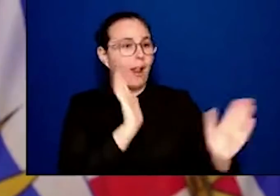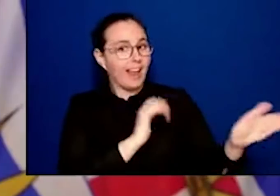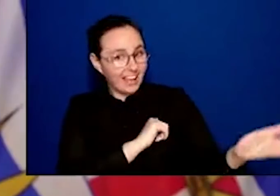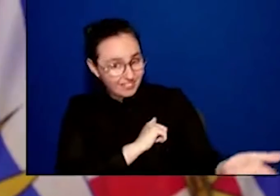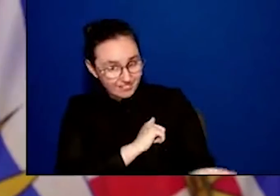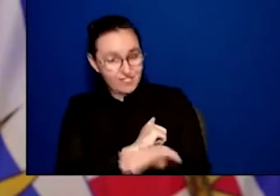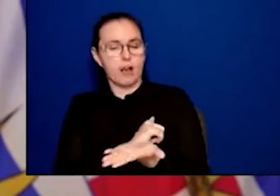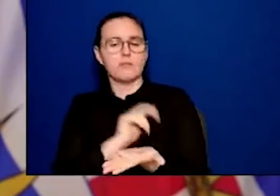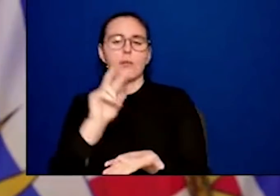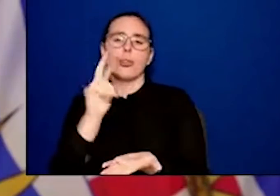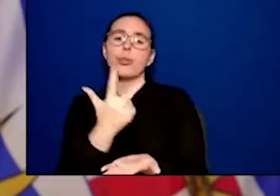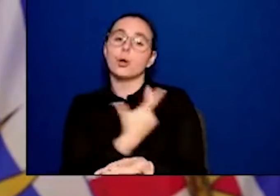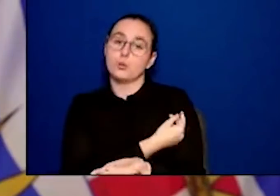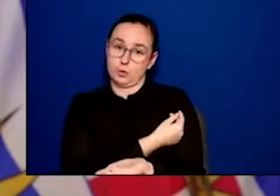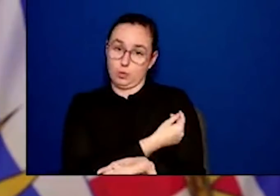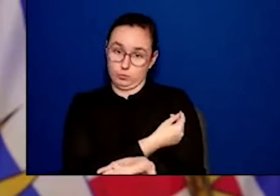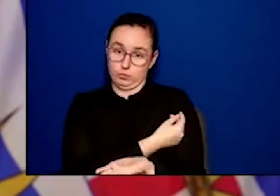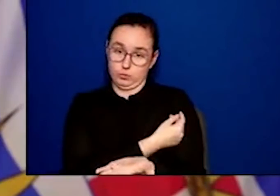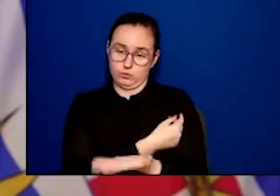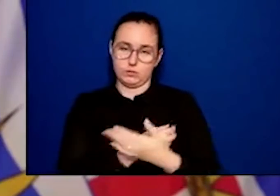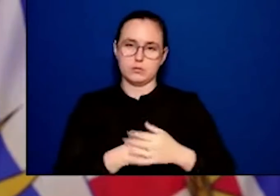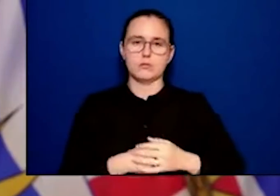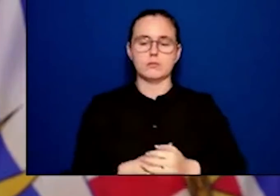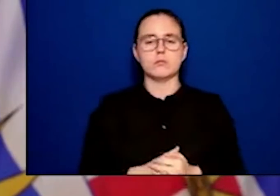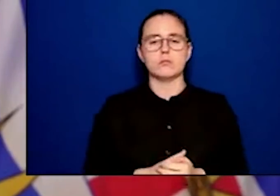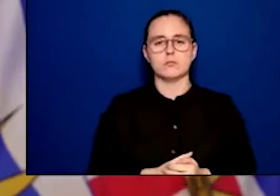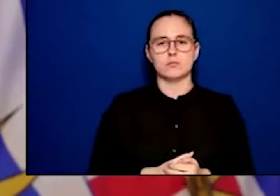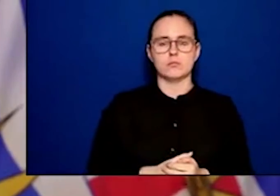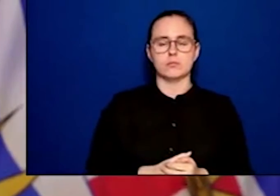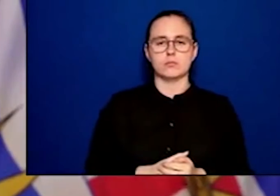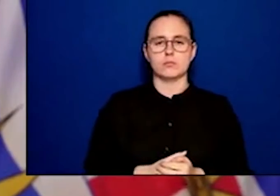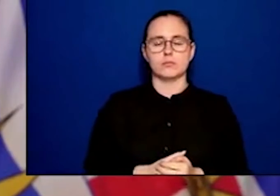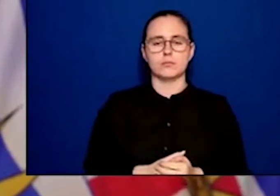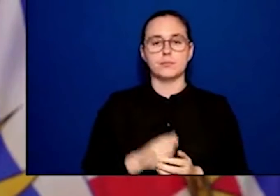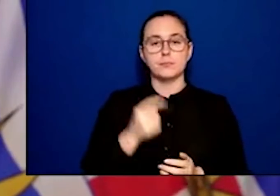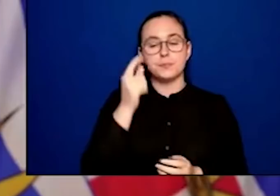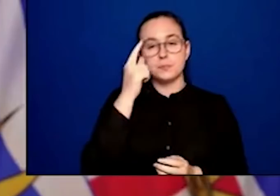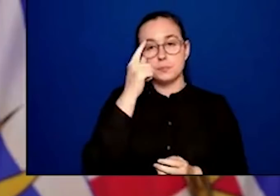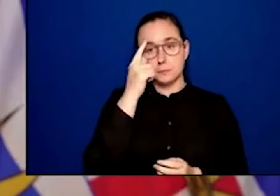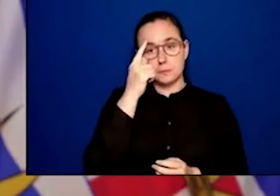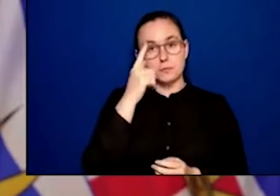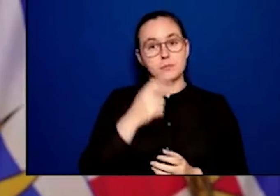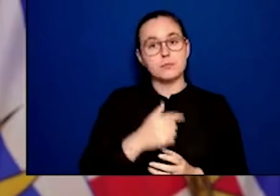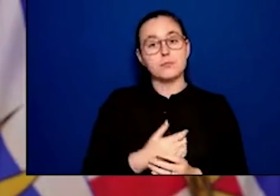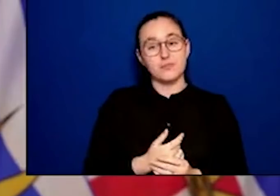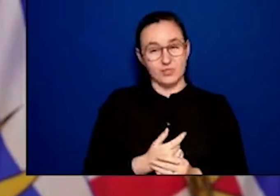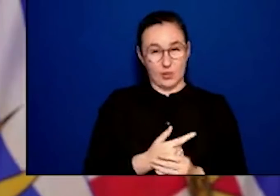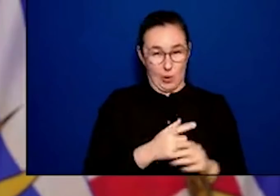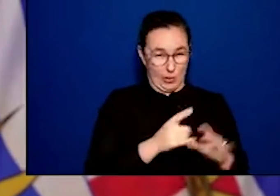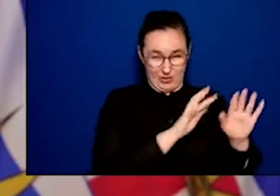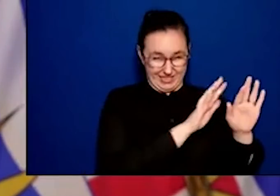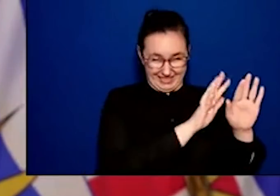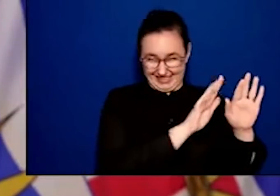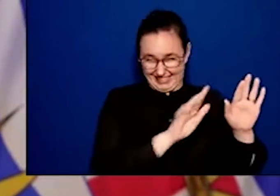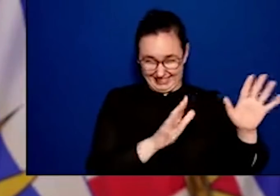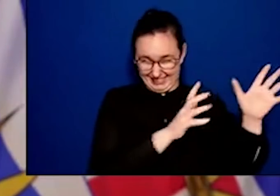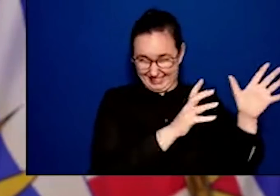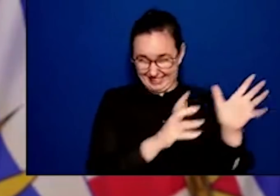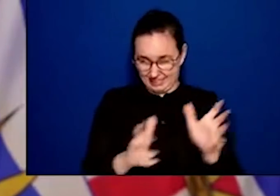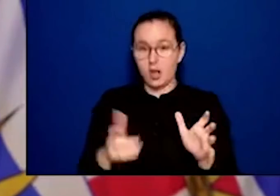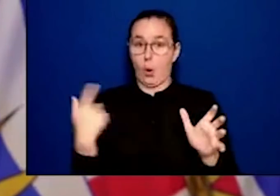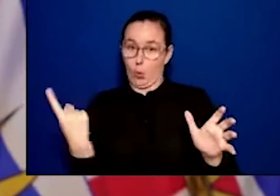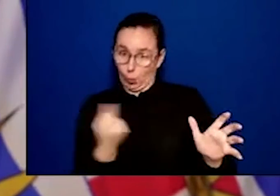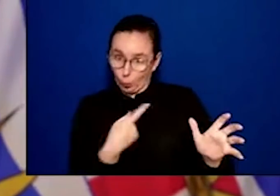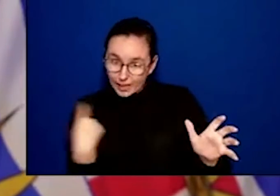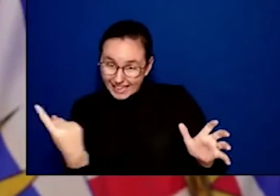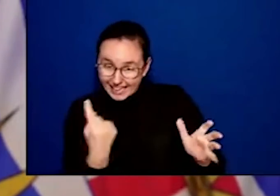a third dose as part of your primary series. So you will be contacted by the provincial Get Vaccinated system about